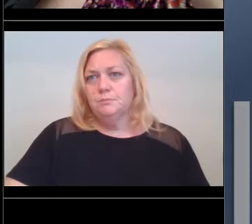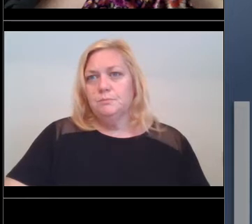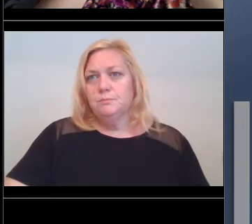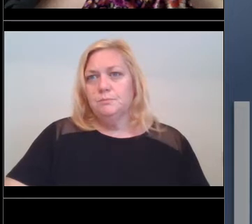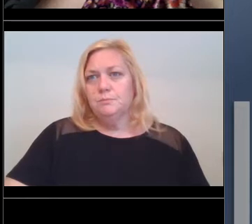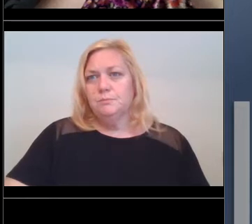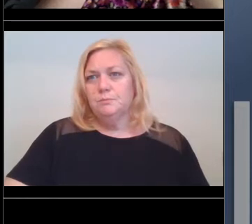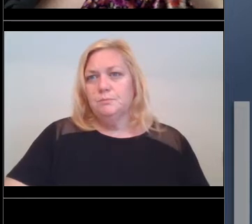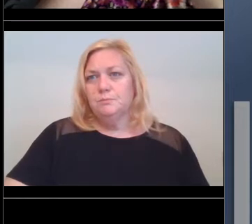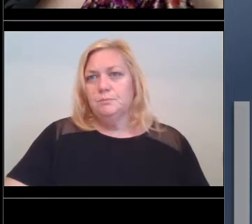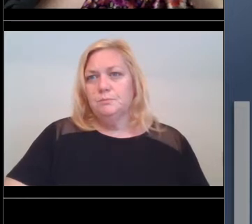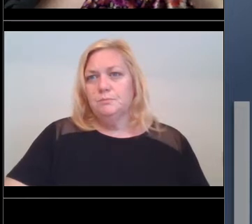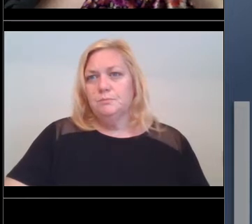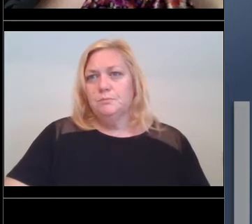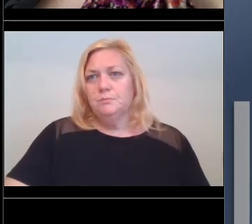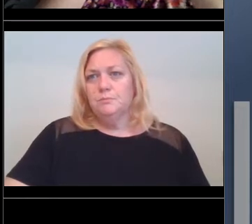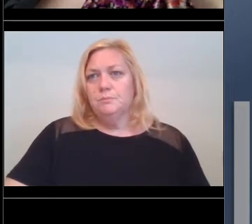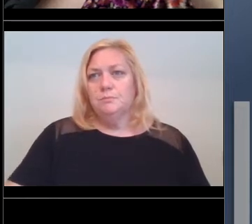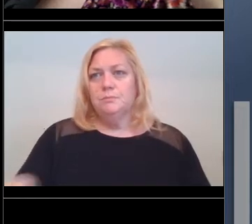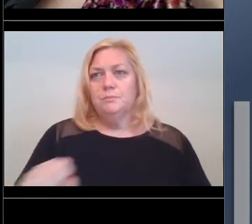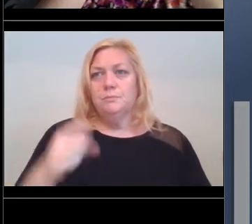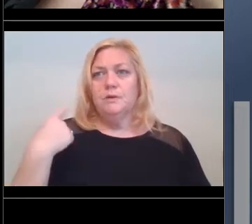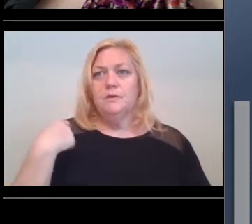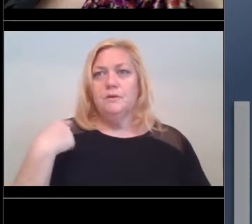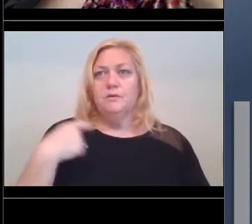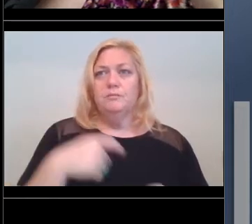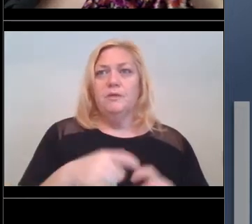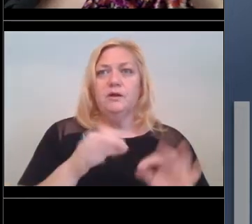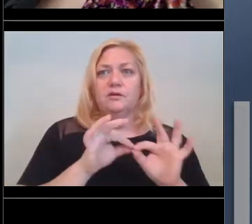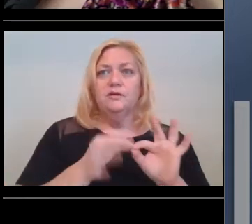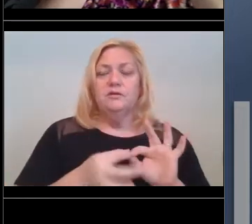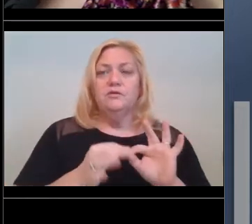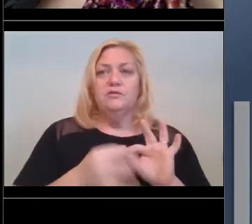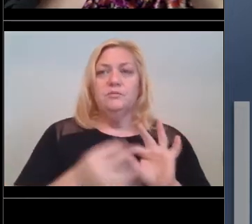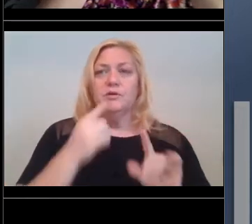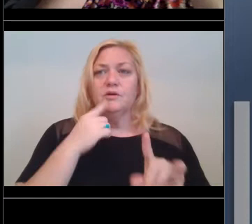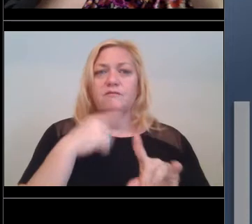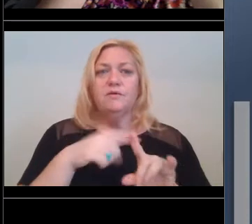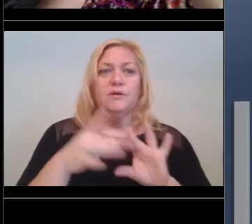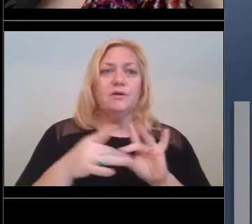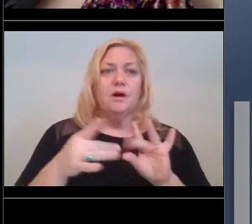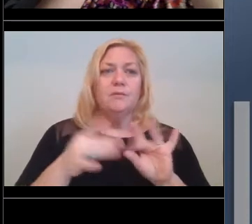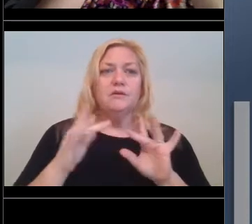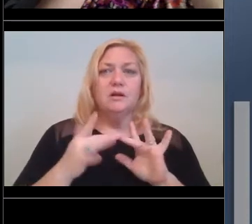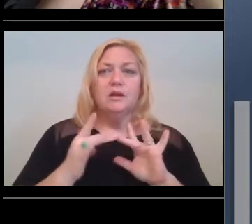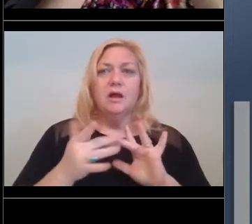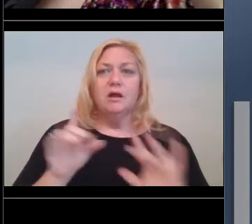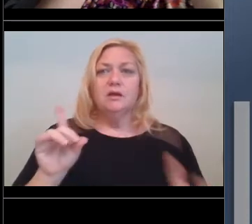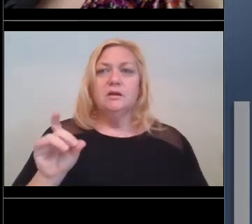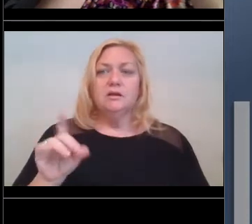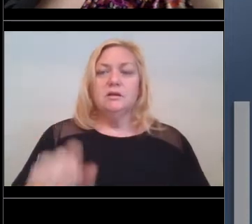Yeah, is the Spanish interpreter on to confirm whether or not there are comments on the line?